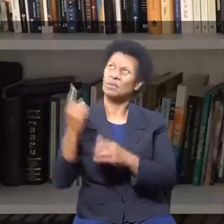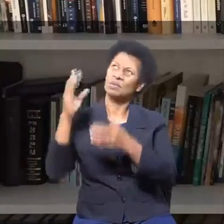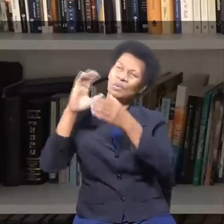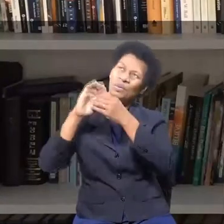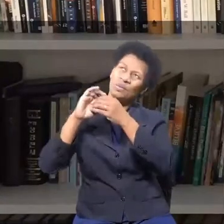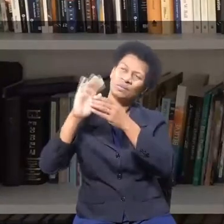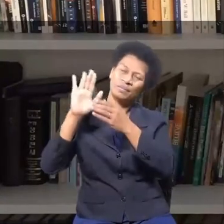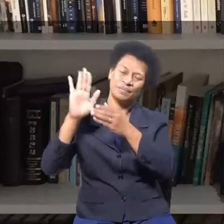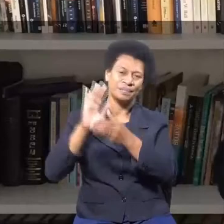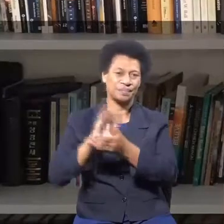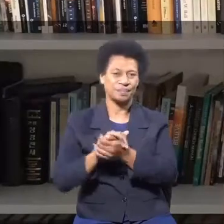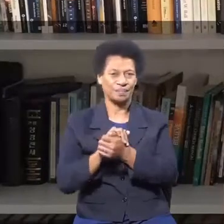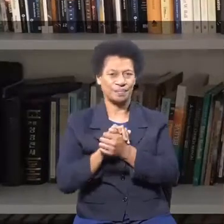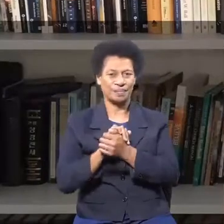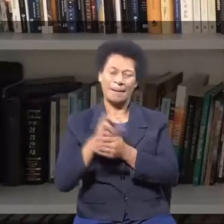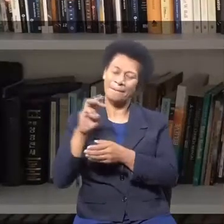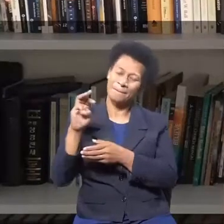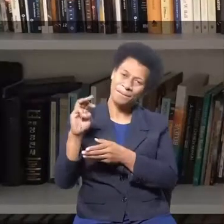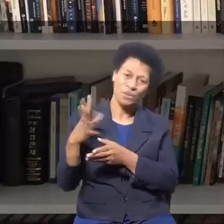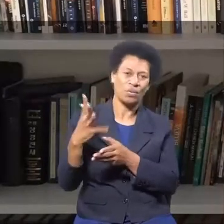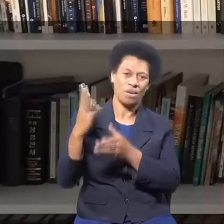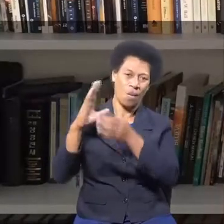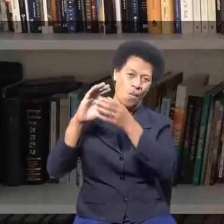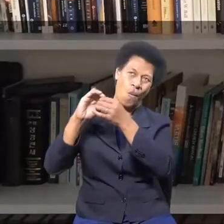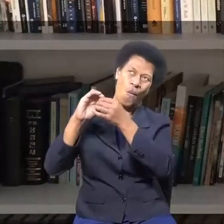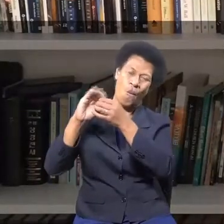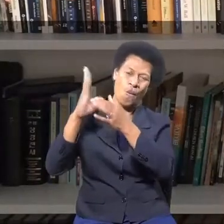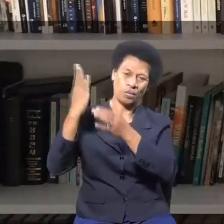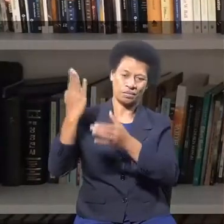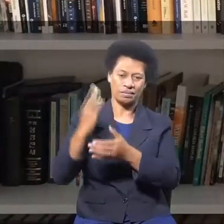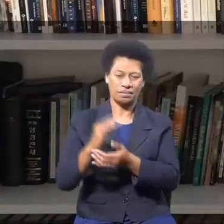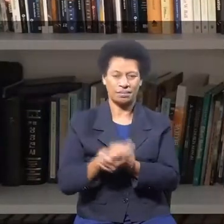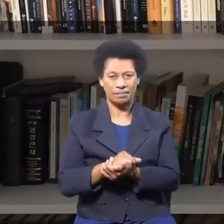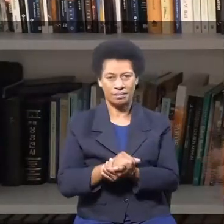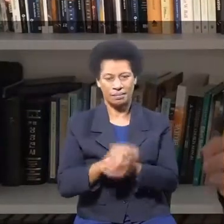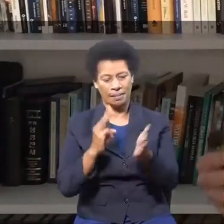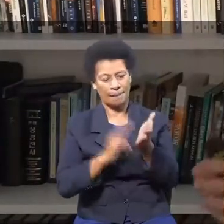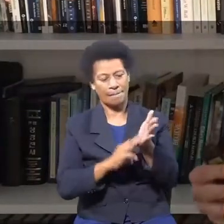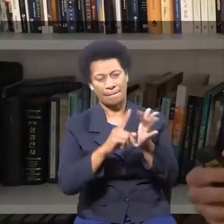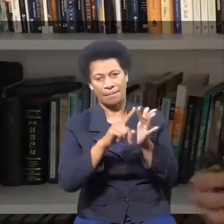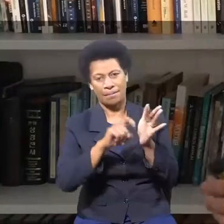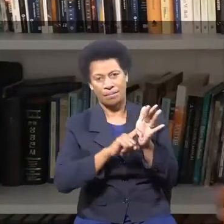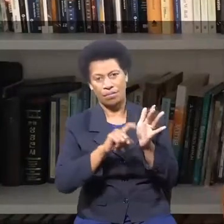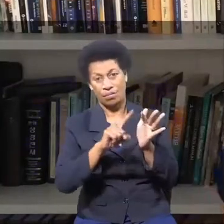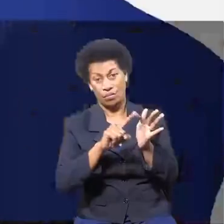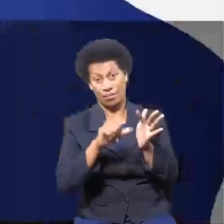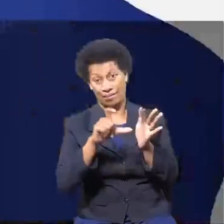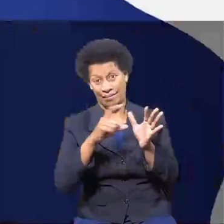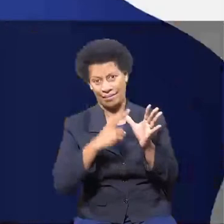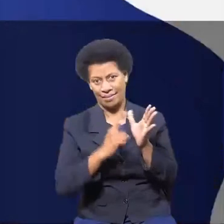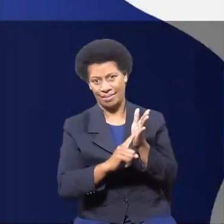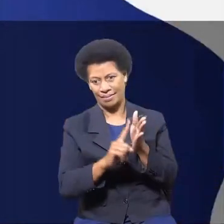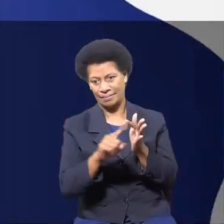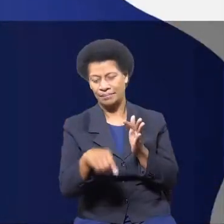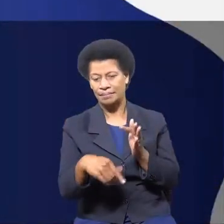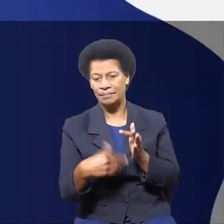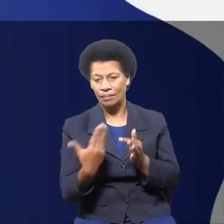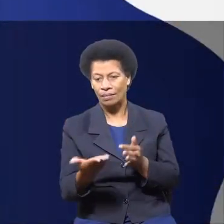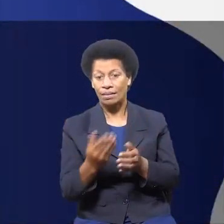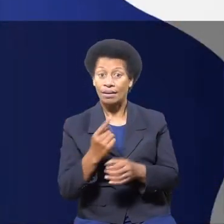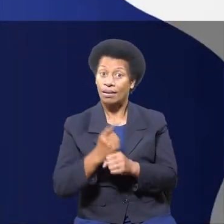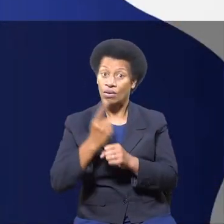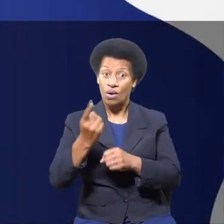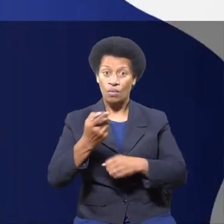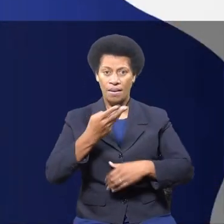can do it. He can do it miraculously as well. The other thing we need to remember as well is that God is morally